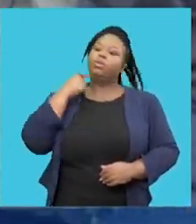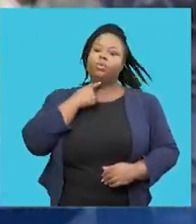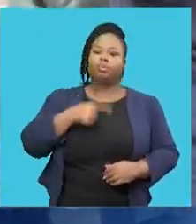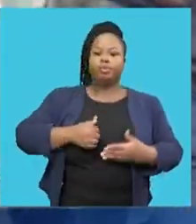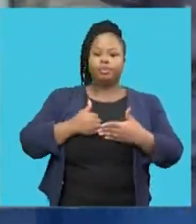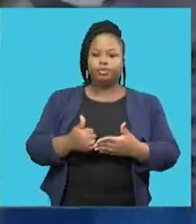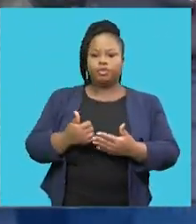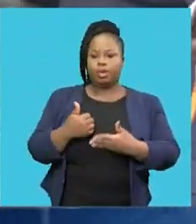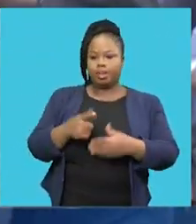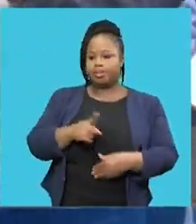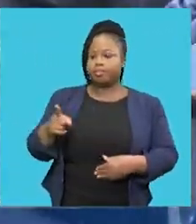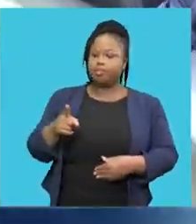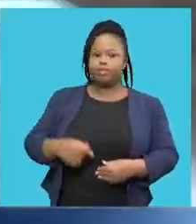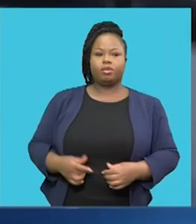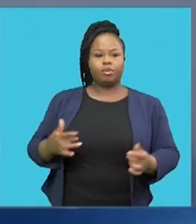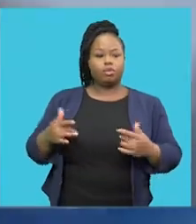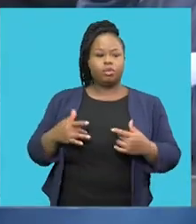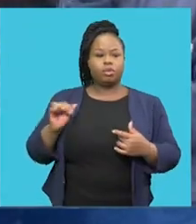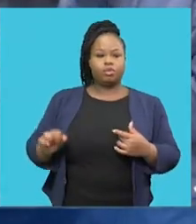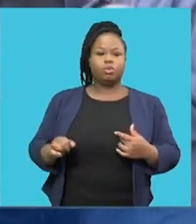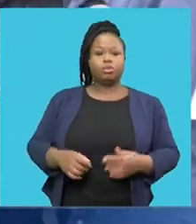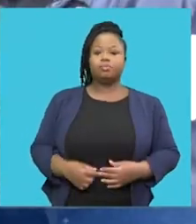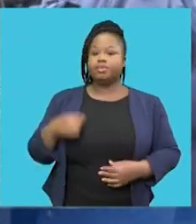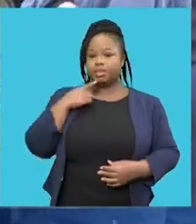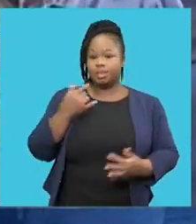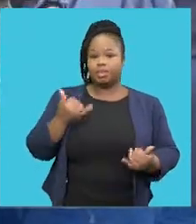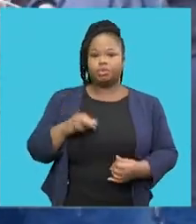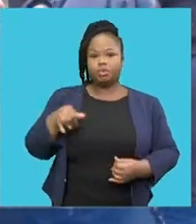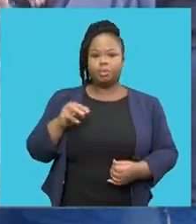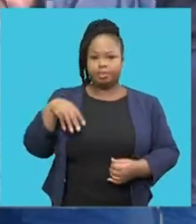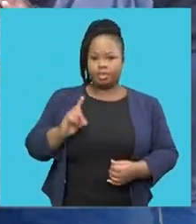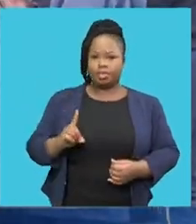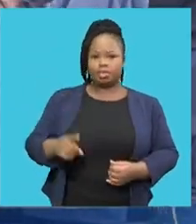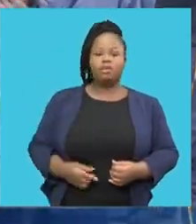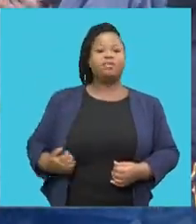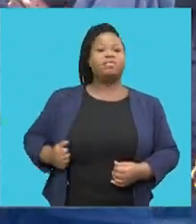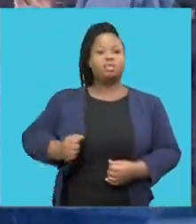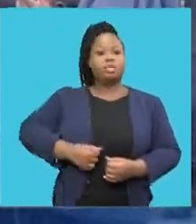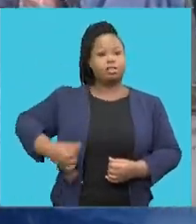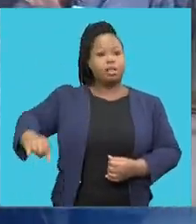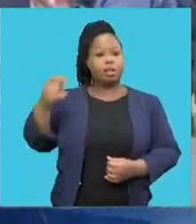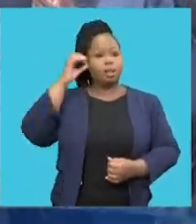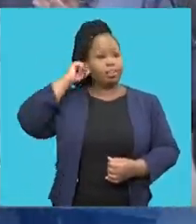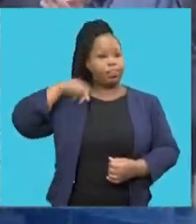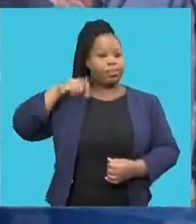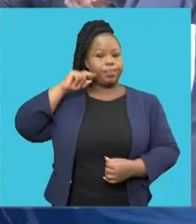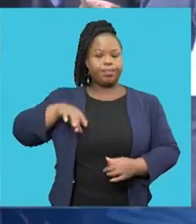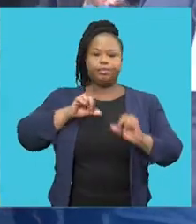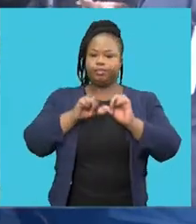labo nogada ukuzwakalisa izimfuno zabo. Uthi ke uma i-JMPD iqhubeka nokuyishaya indiva indaba yalabo